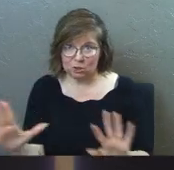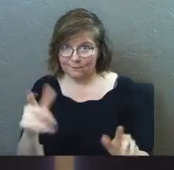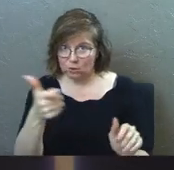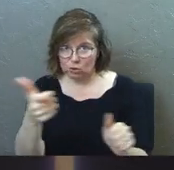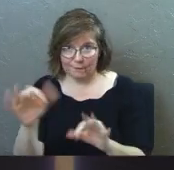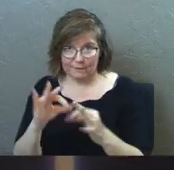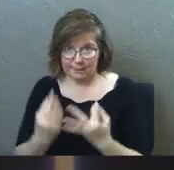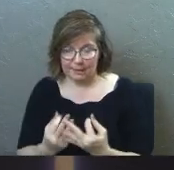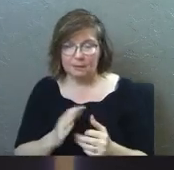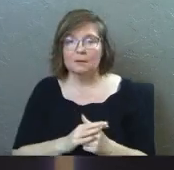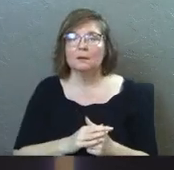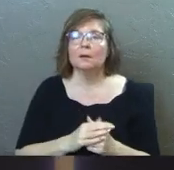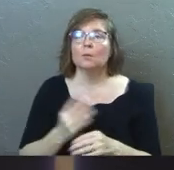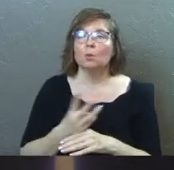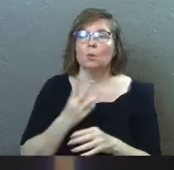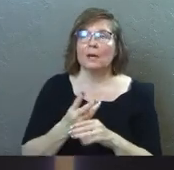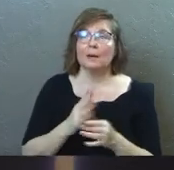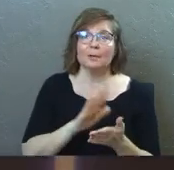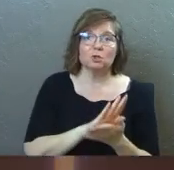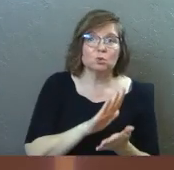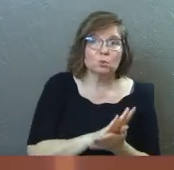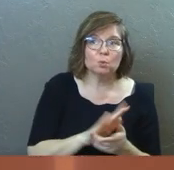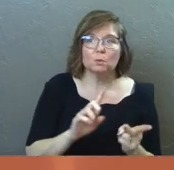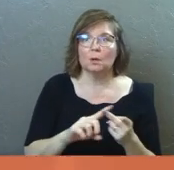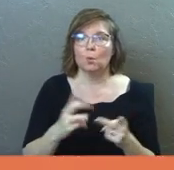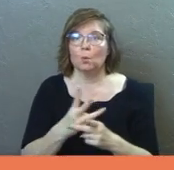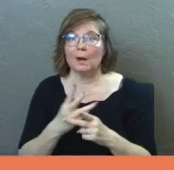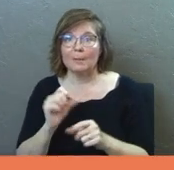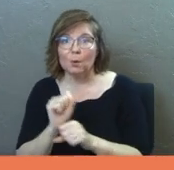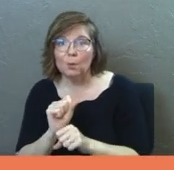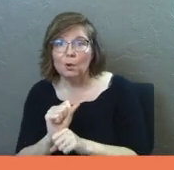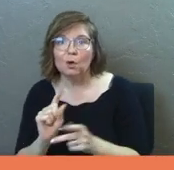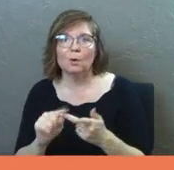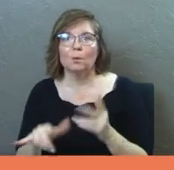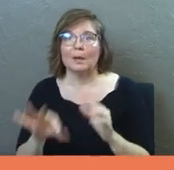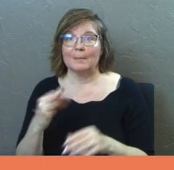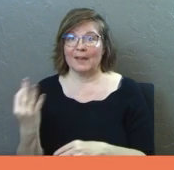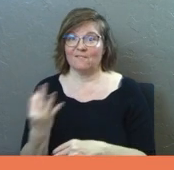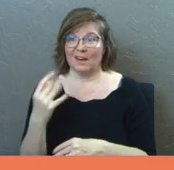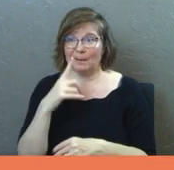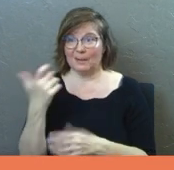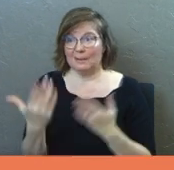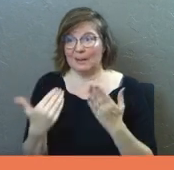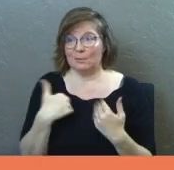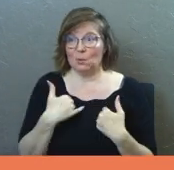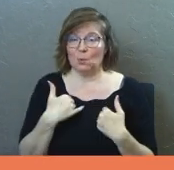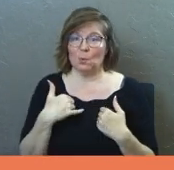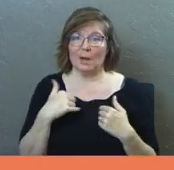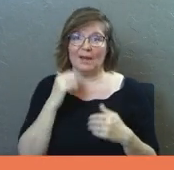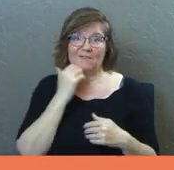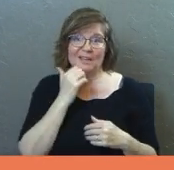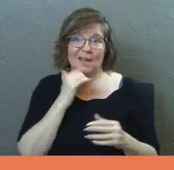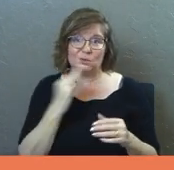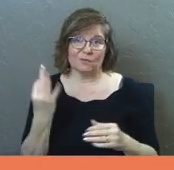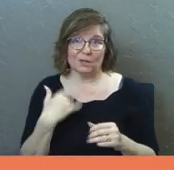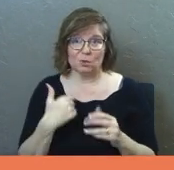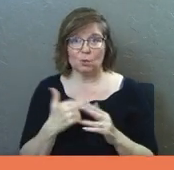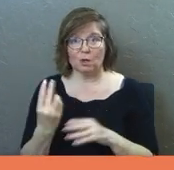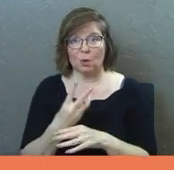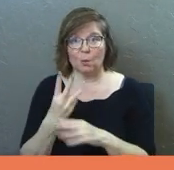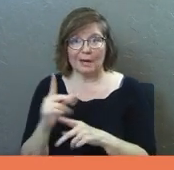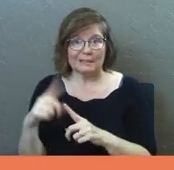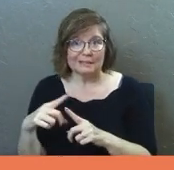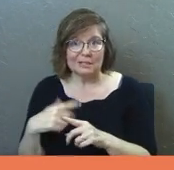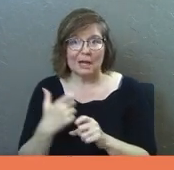decisions for your family. But let's wear them in the schools. Let's wear them at work. We picked Fridays because maybe you got casual Friday and you can wear a